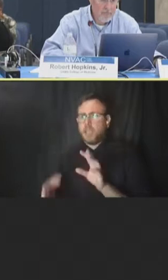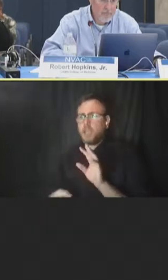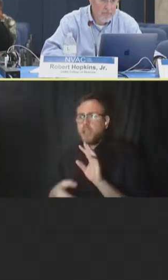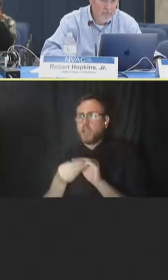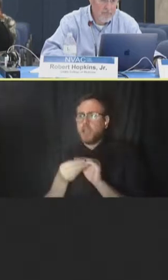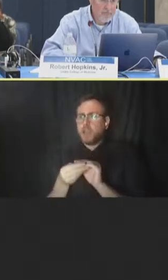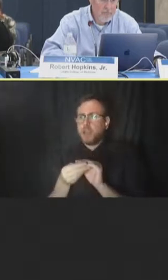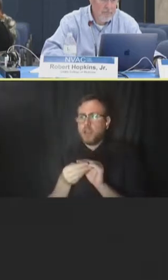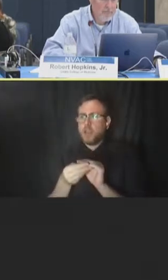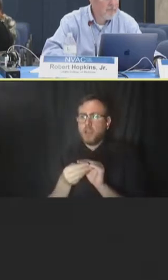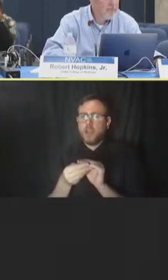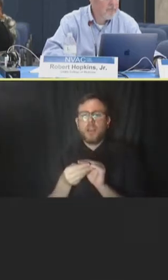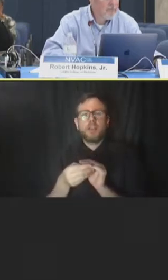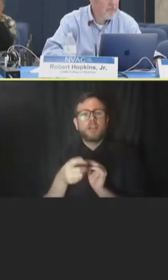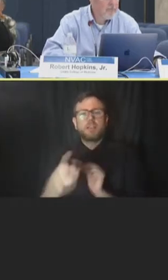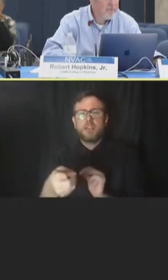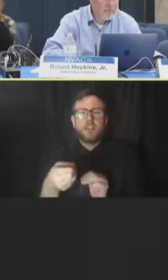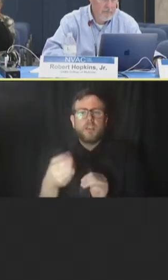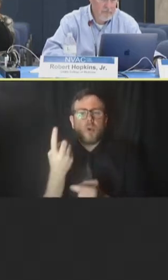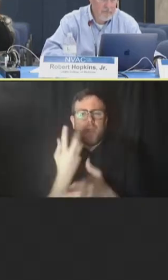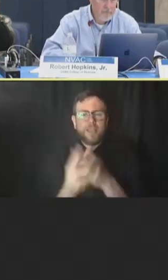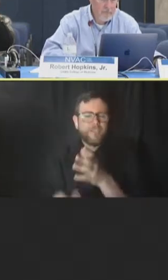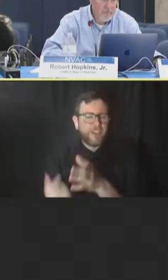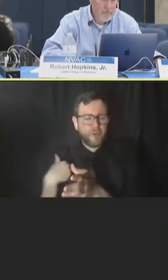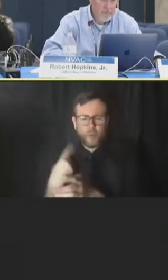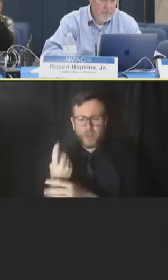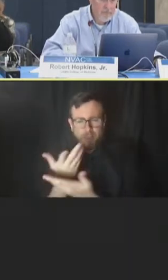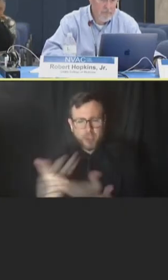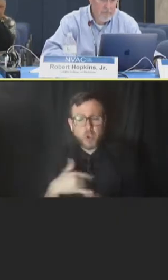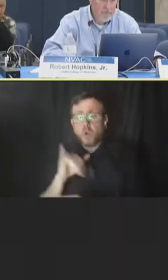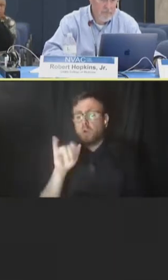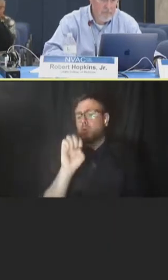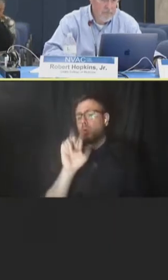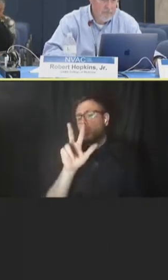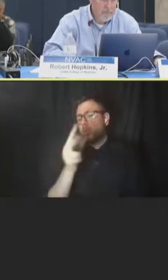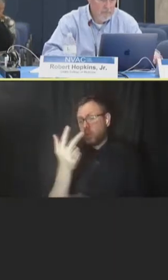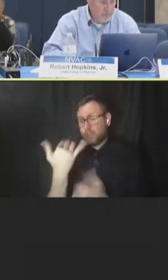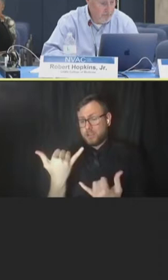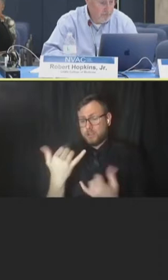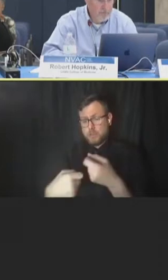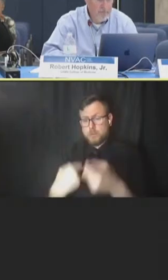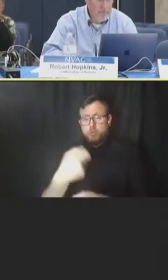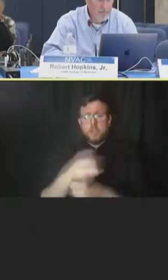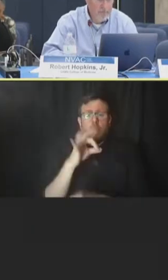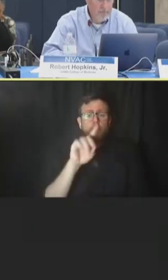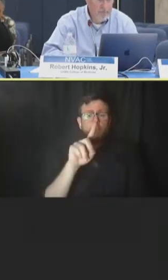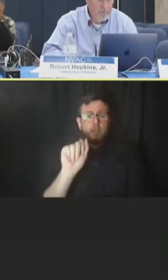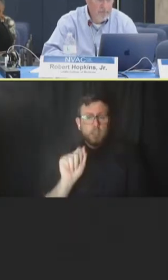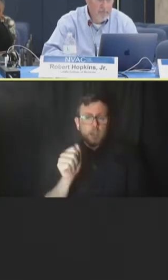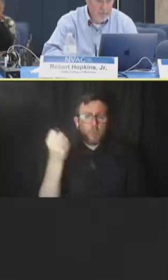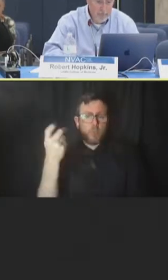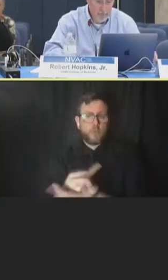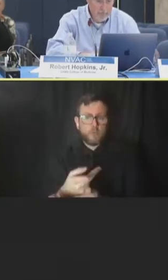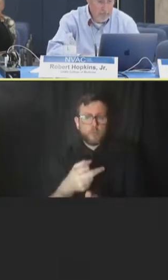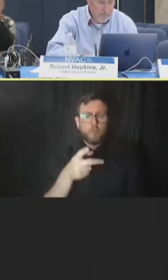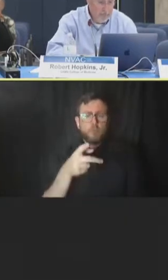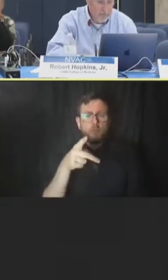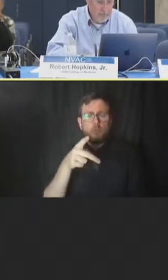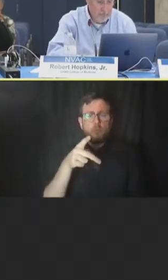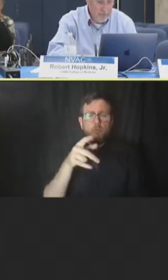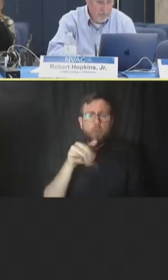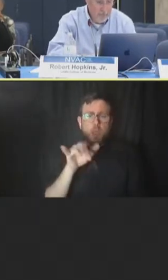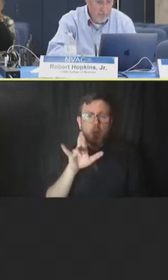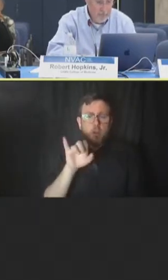out. The item that we left out is that on June 3rd of this year, FDA approved Priorix, which is a vaccine for